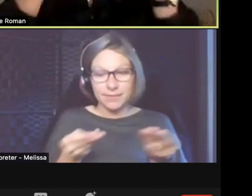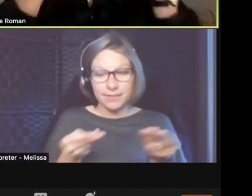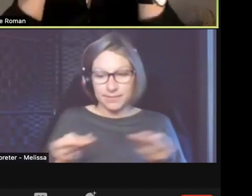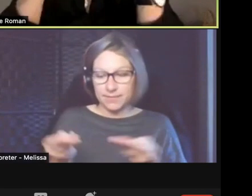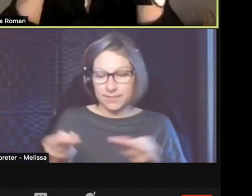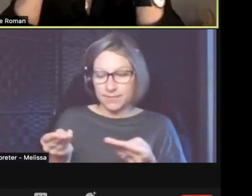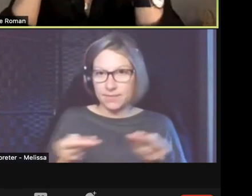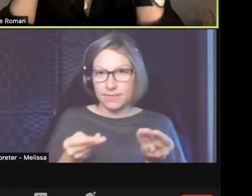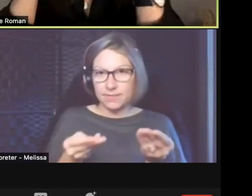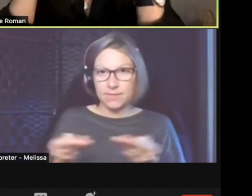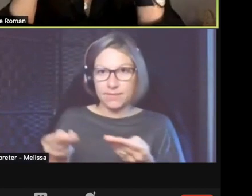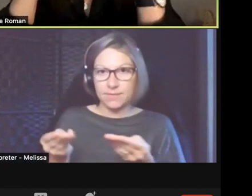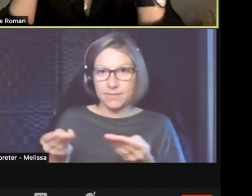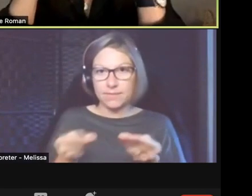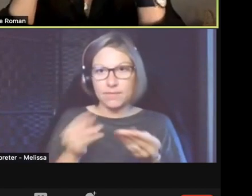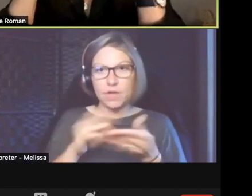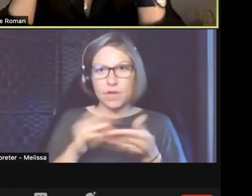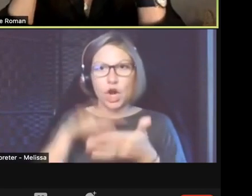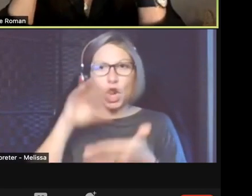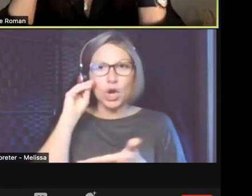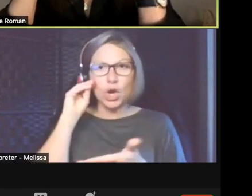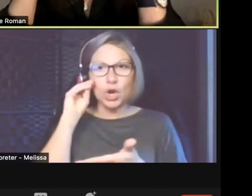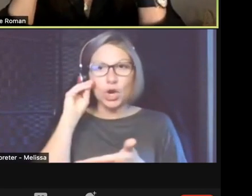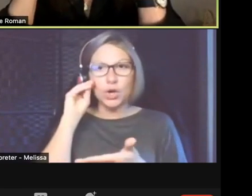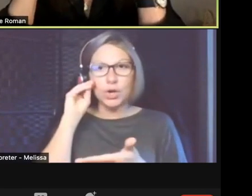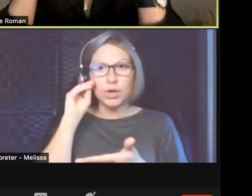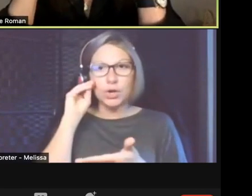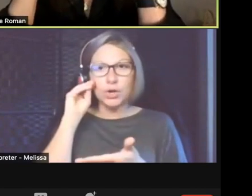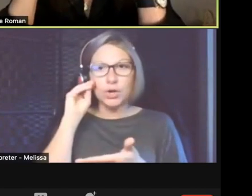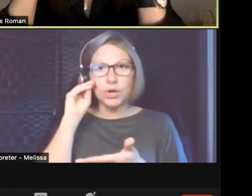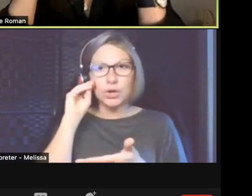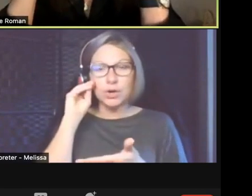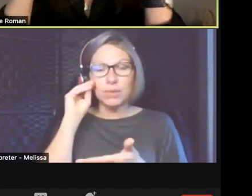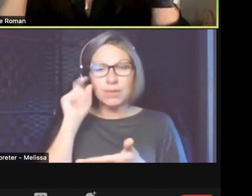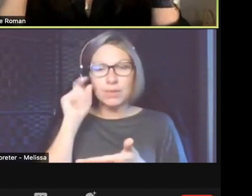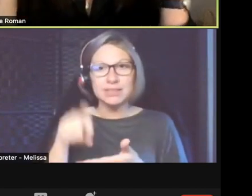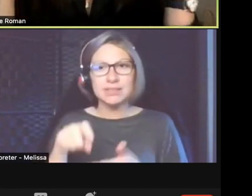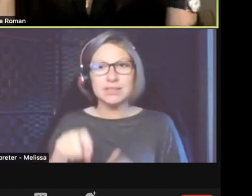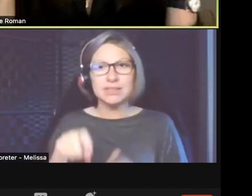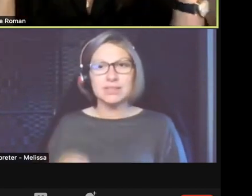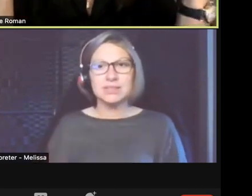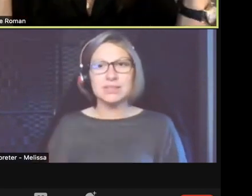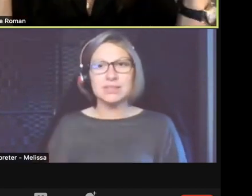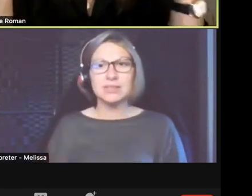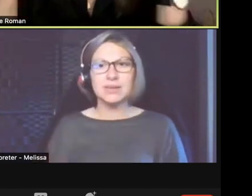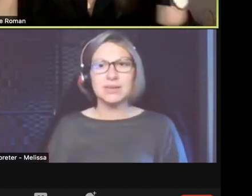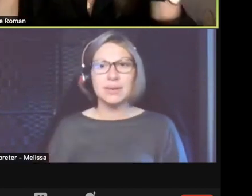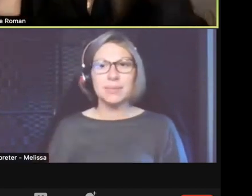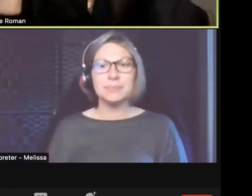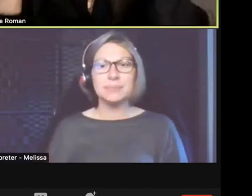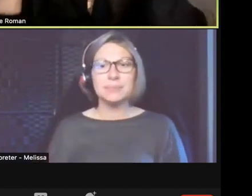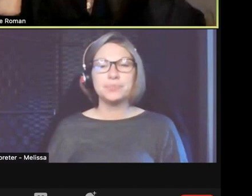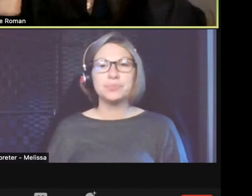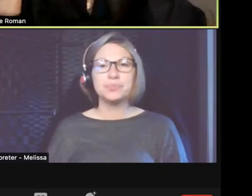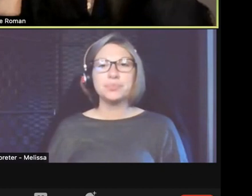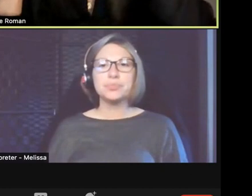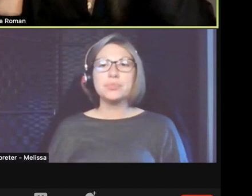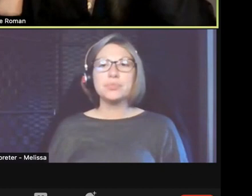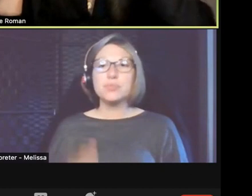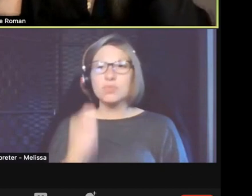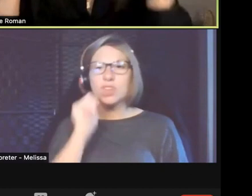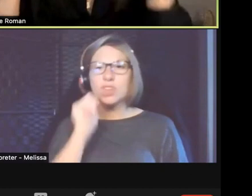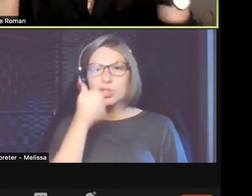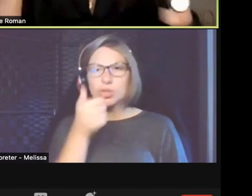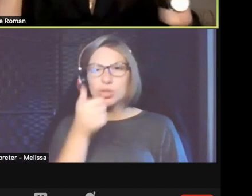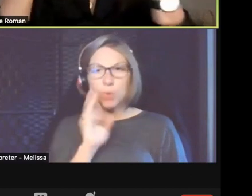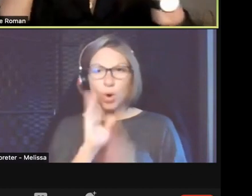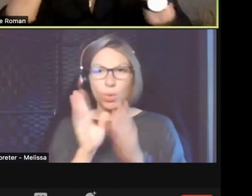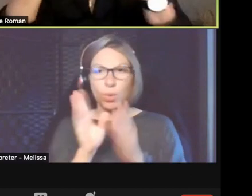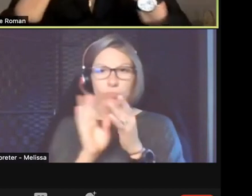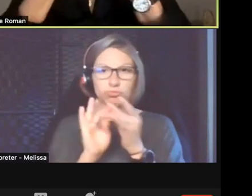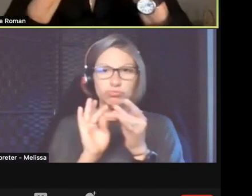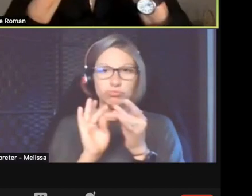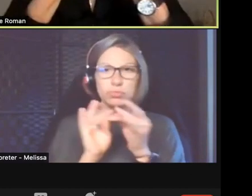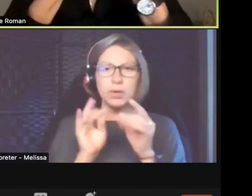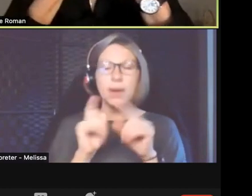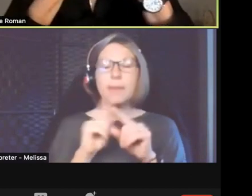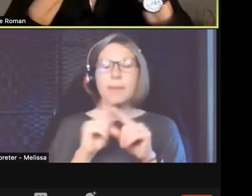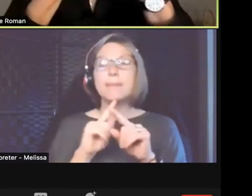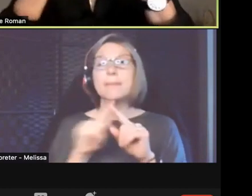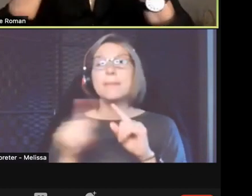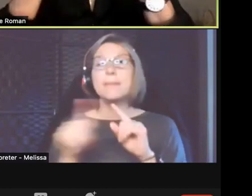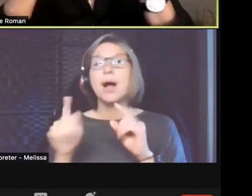you know what's fascinating to me is that again, I'll talk about this tomorrow, but a lot of kids are denied